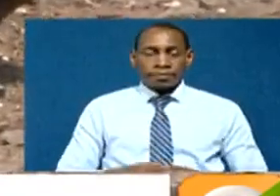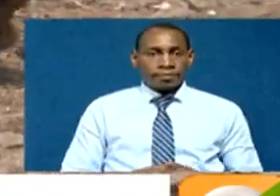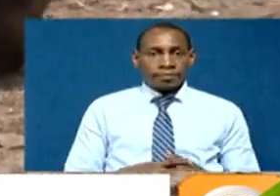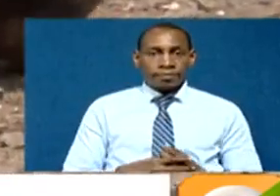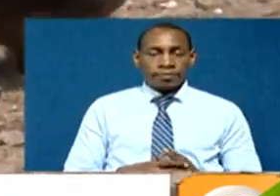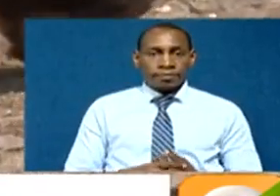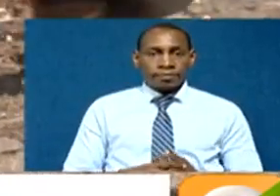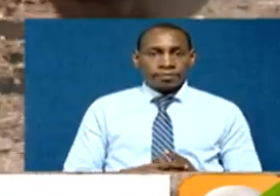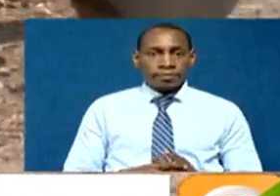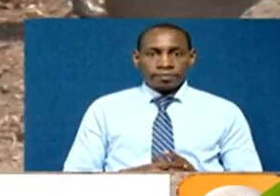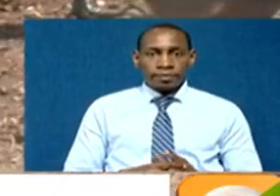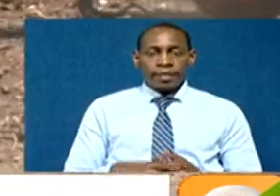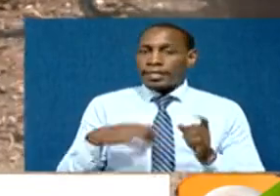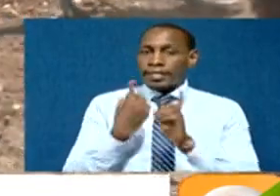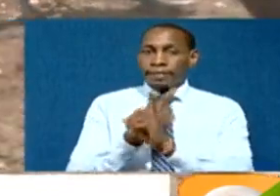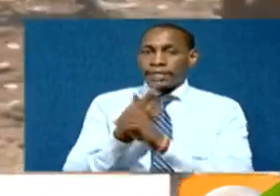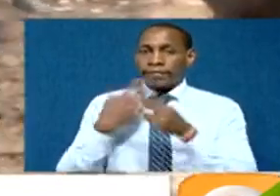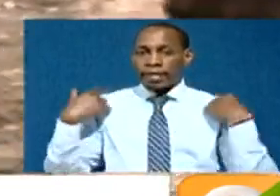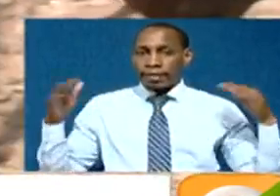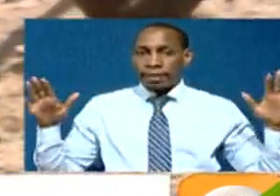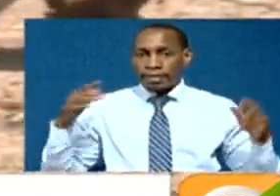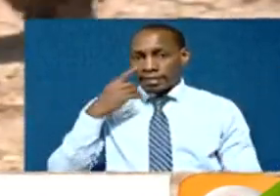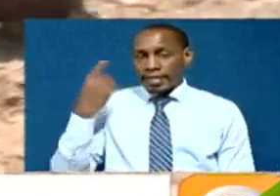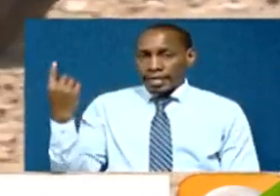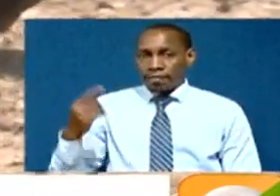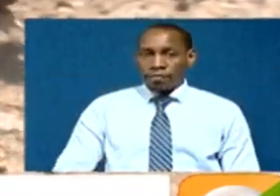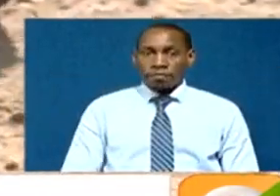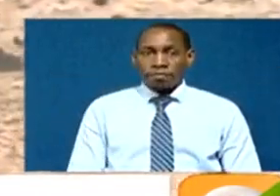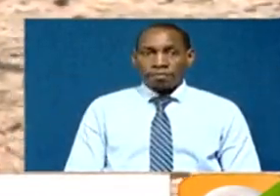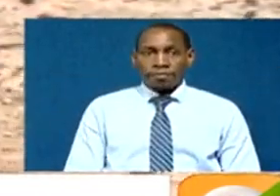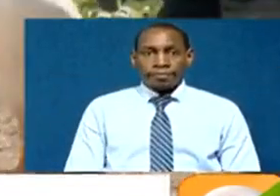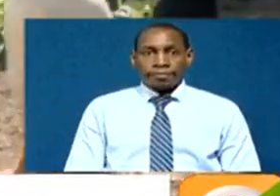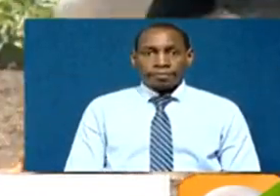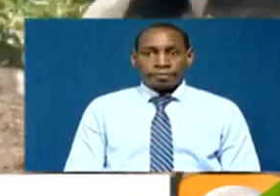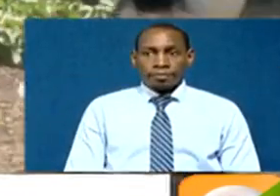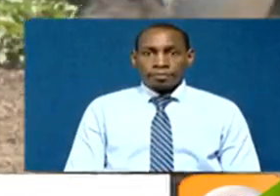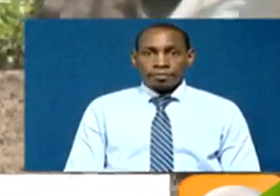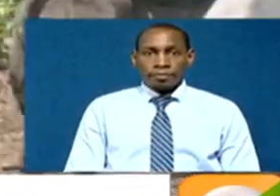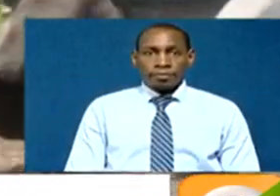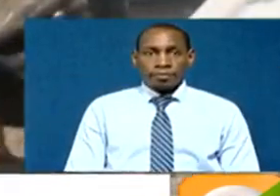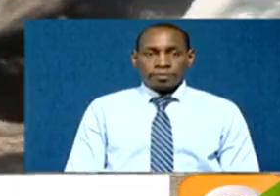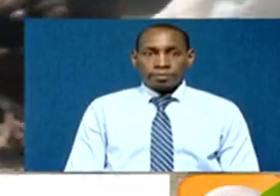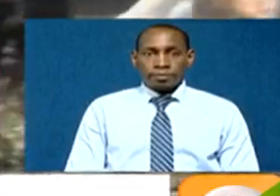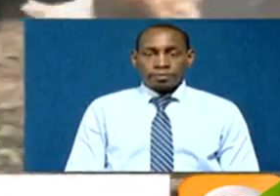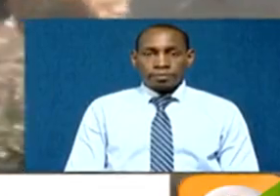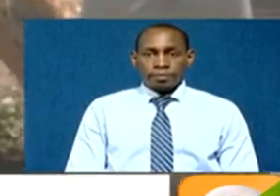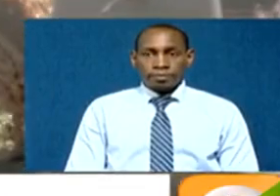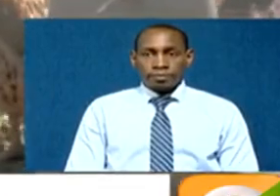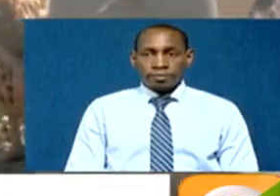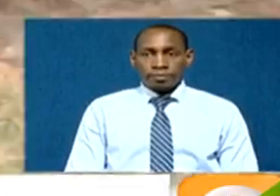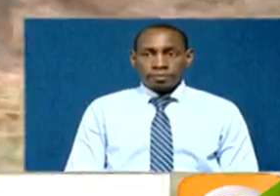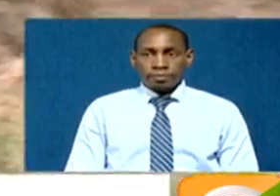chicken, peasants, peafowls, partridges, pigeons, king pigeons, fan-tailed and yellow necks, among others.